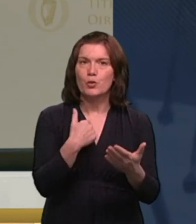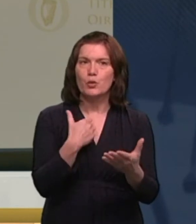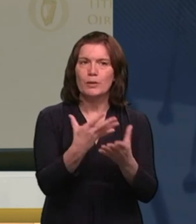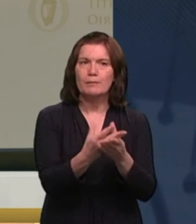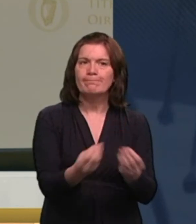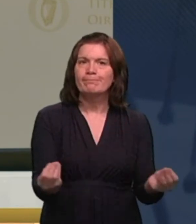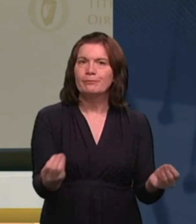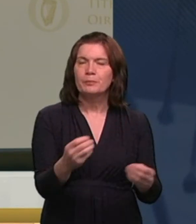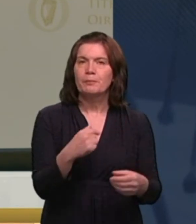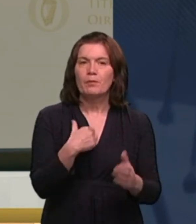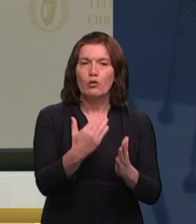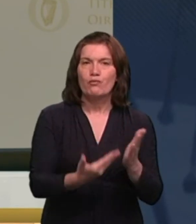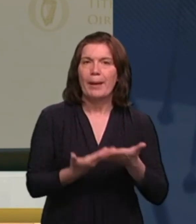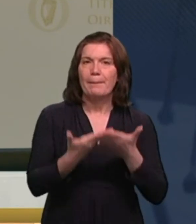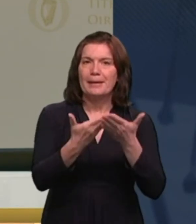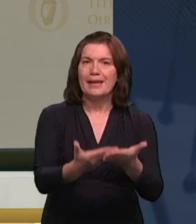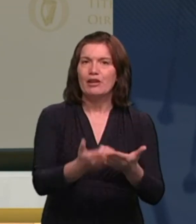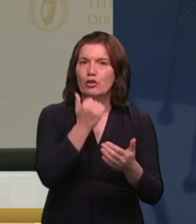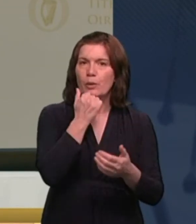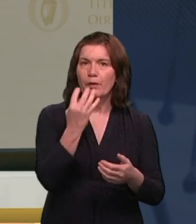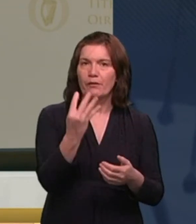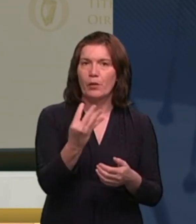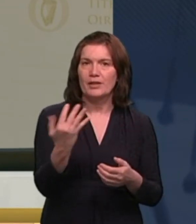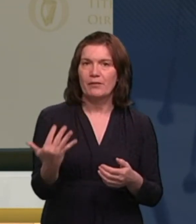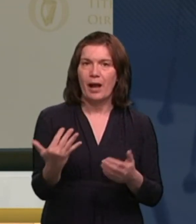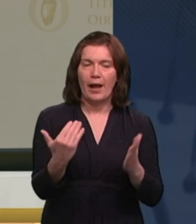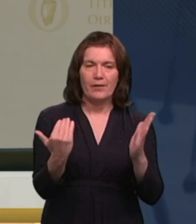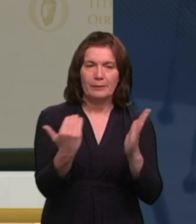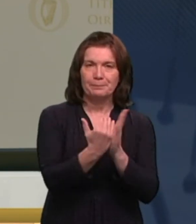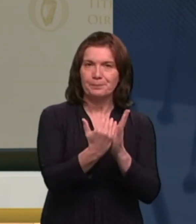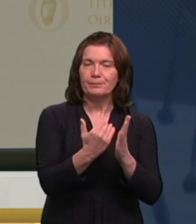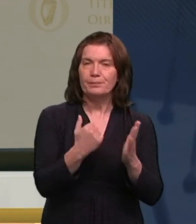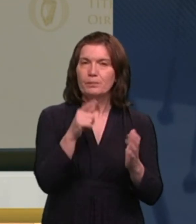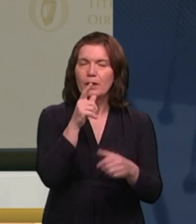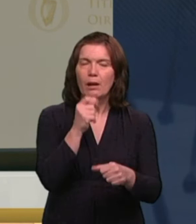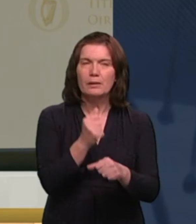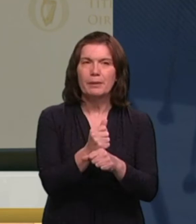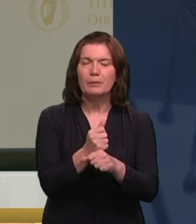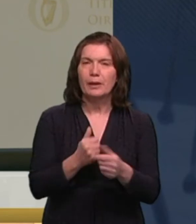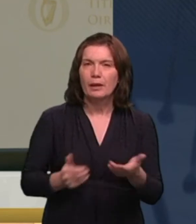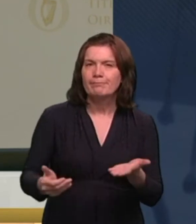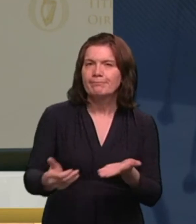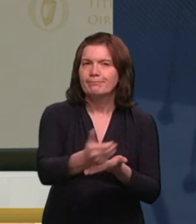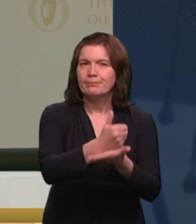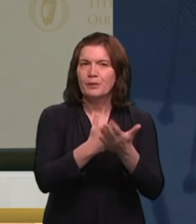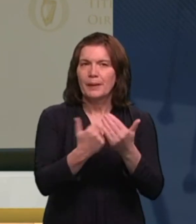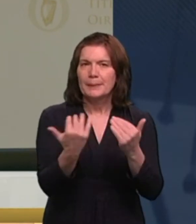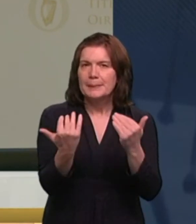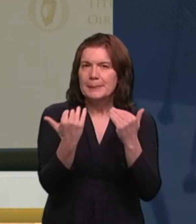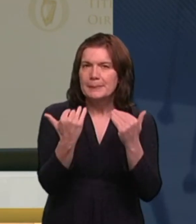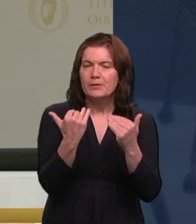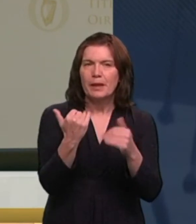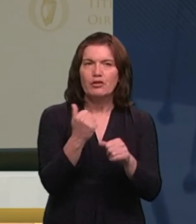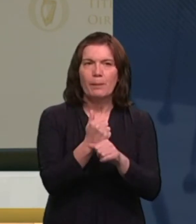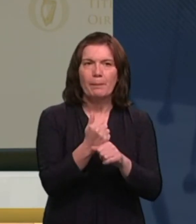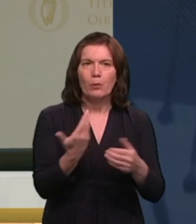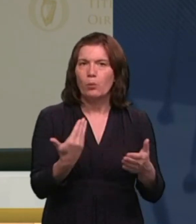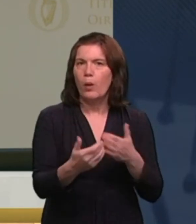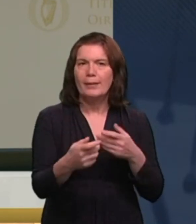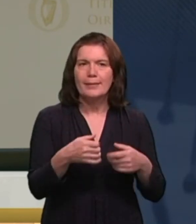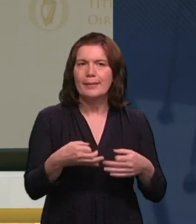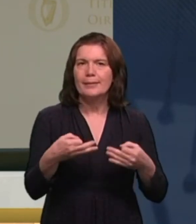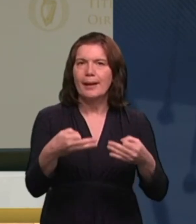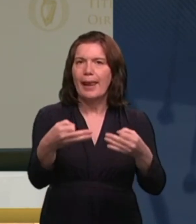problem. Recommendation 45 is really looking at gathering much more detail on delayed discharges from approved